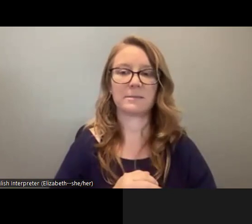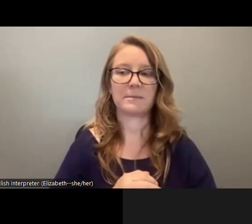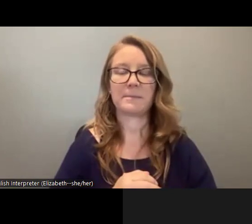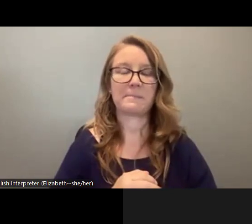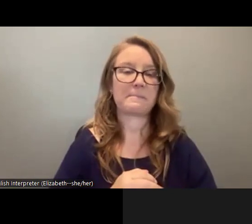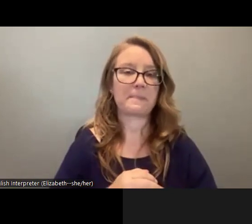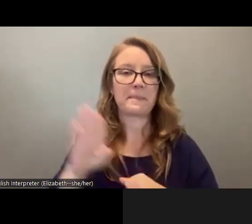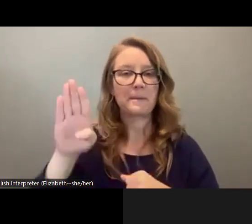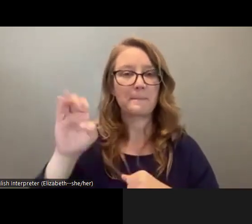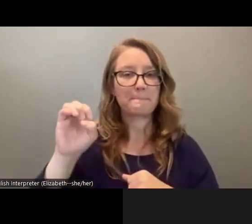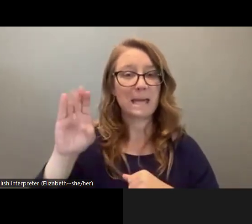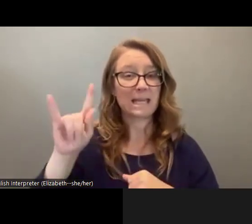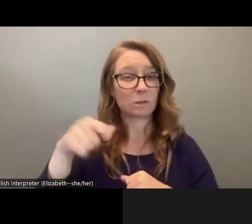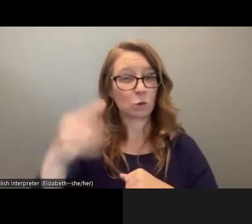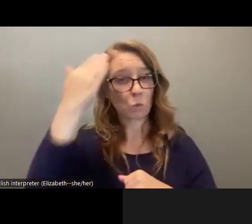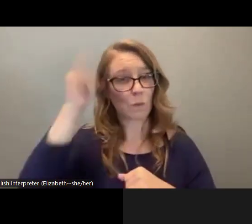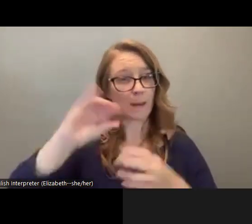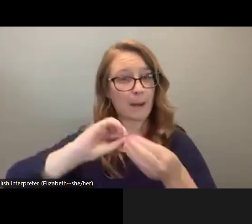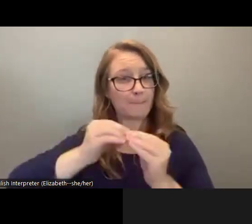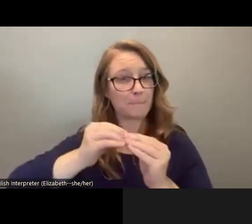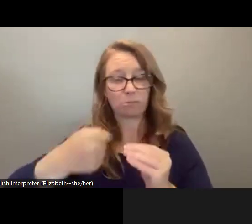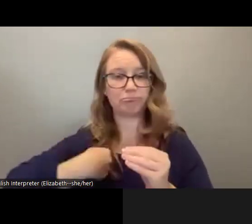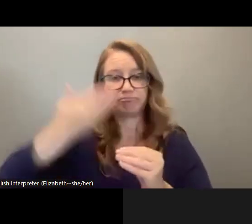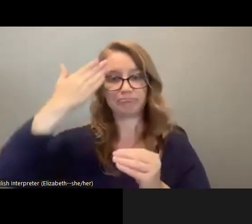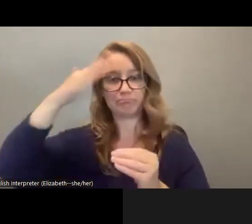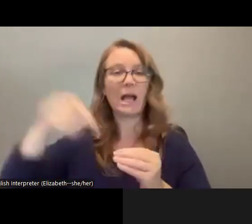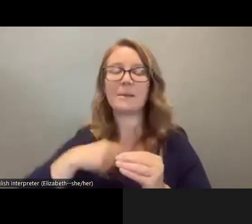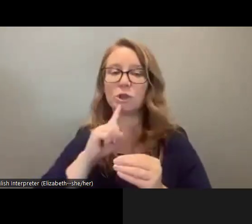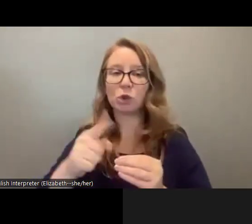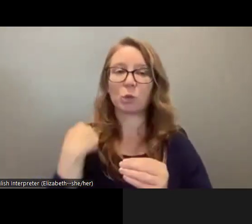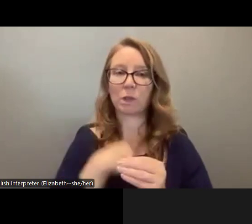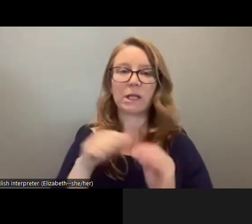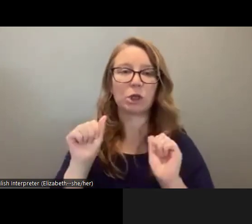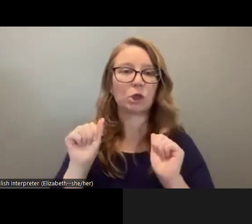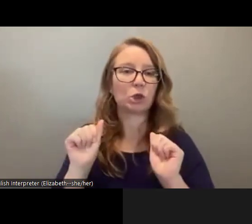Again, Becky, I'm not sure if you know that number off the top of your head. I don't. I'm sure we can probably